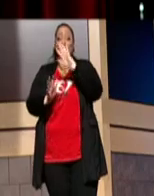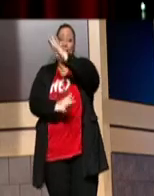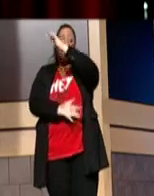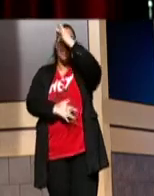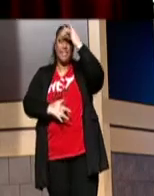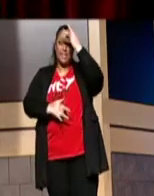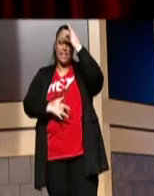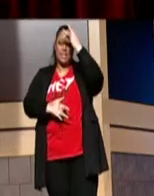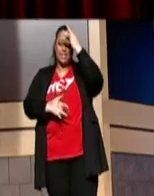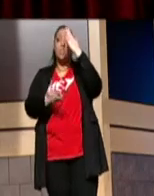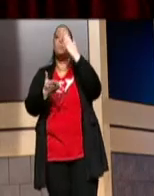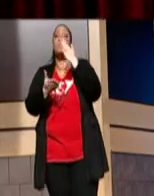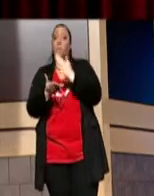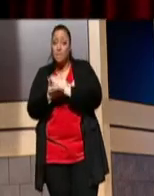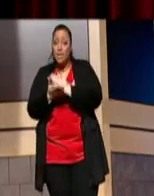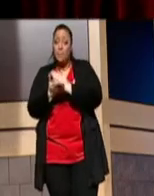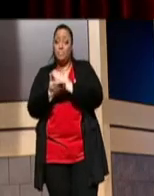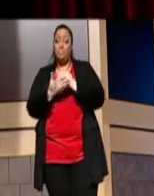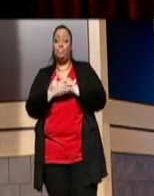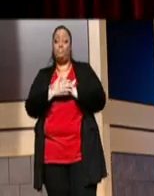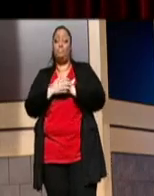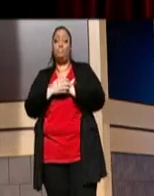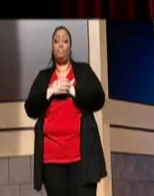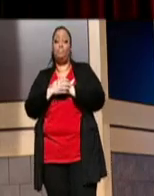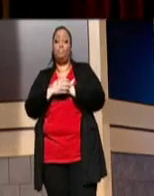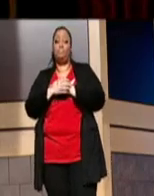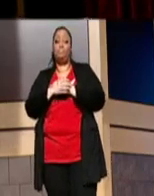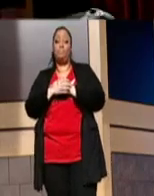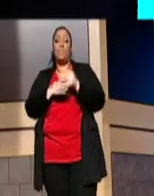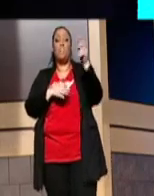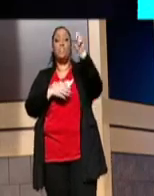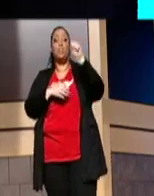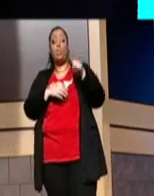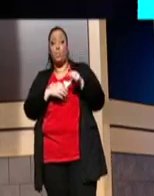of the midst of thee. Wow. All right, here's another